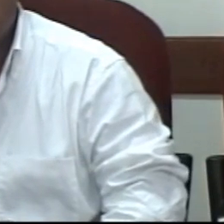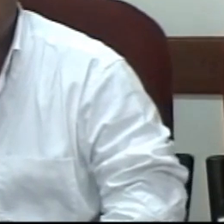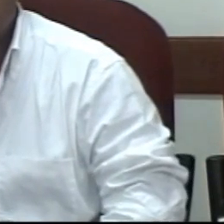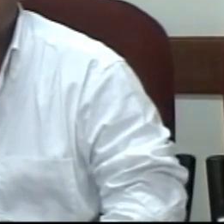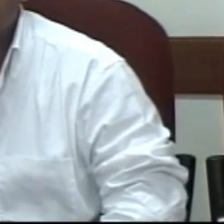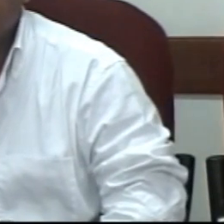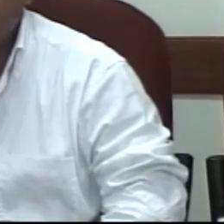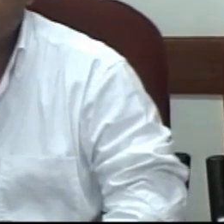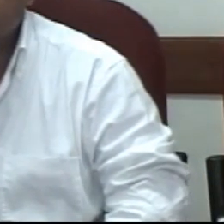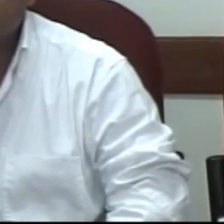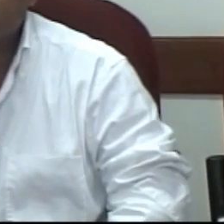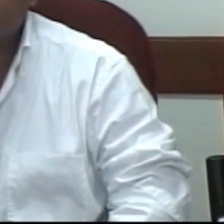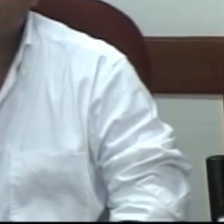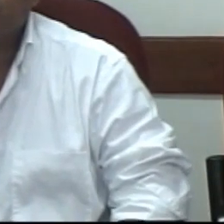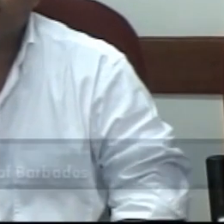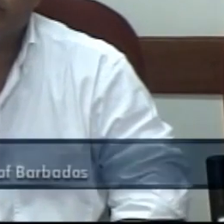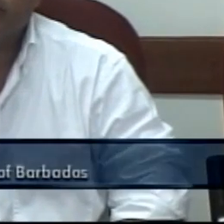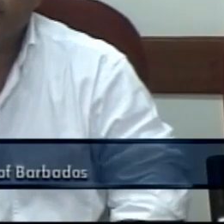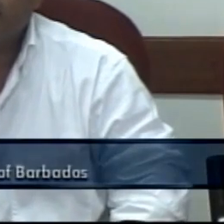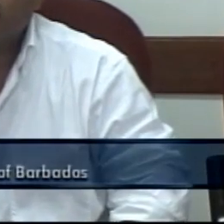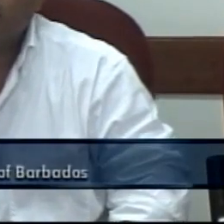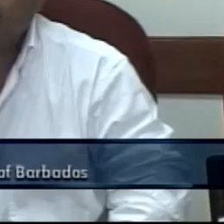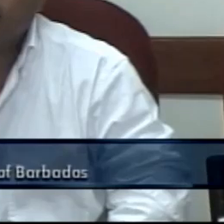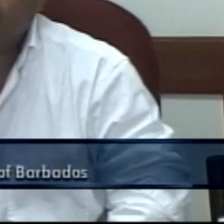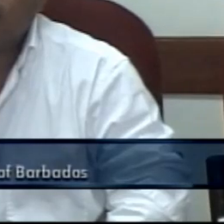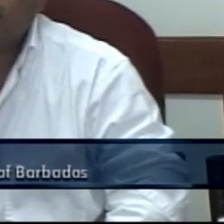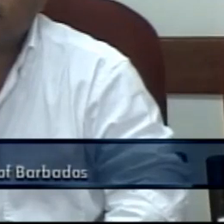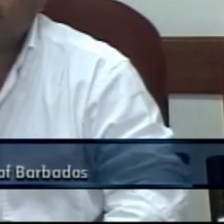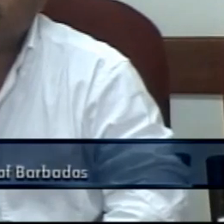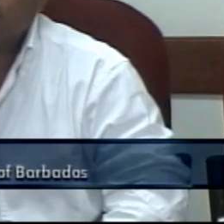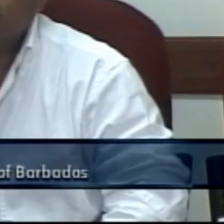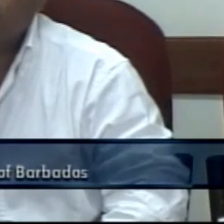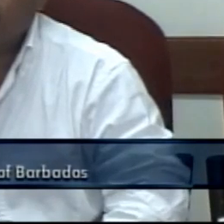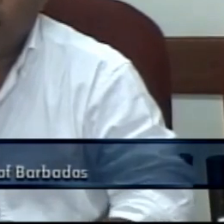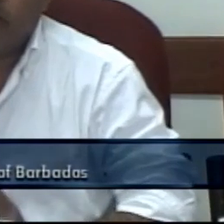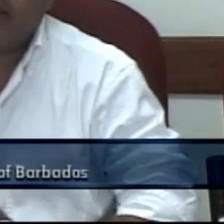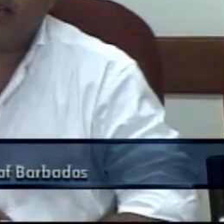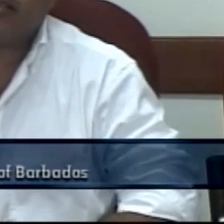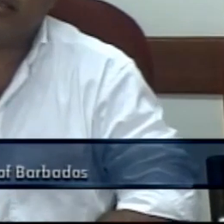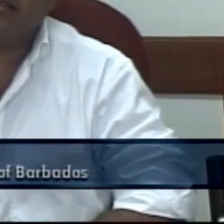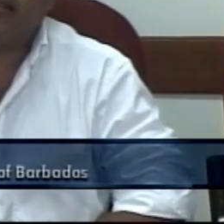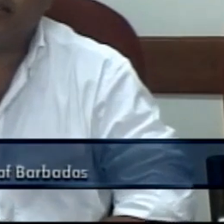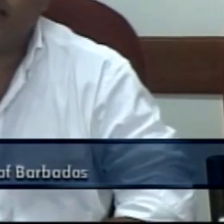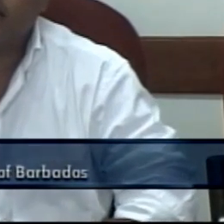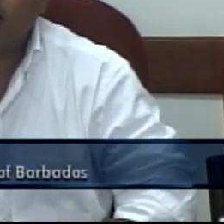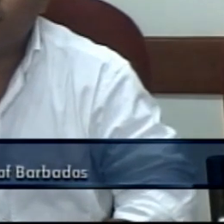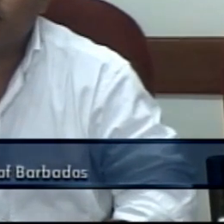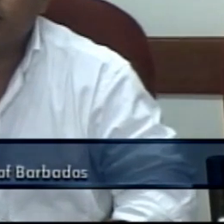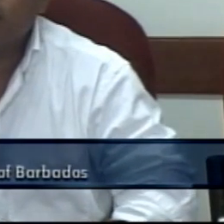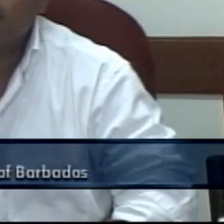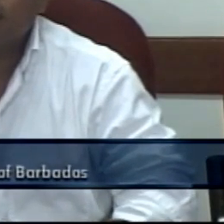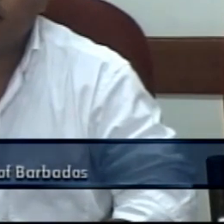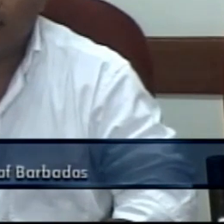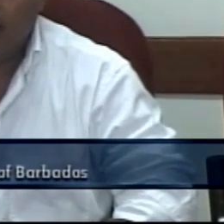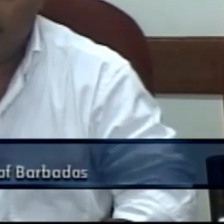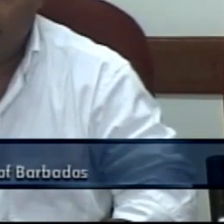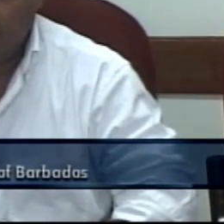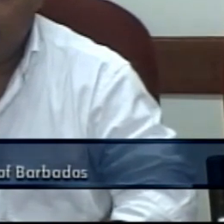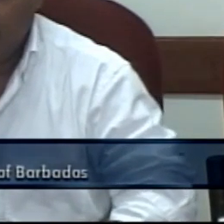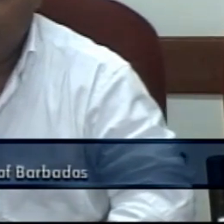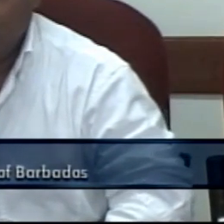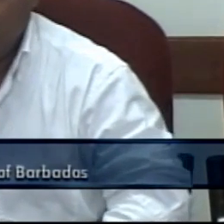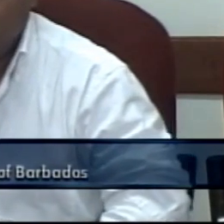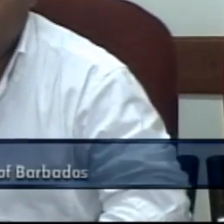our members with making transitions within that technology